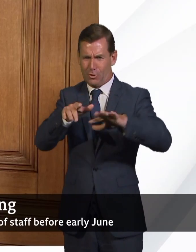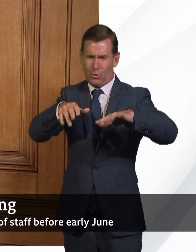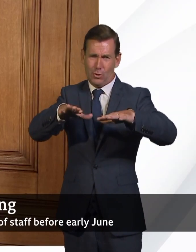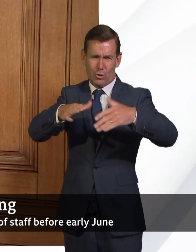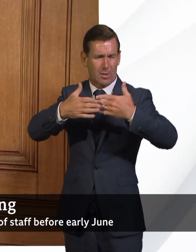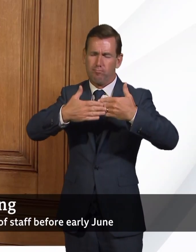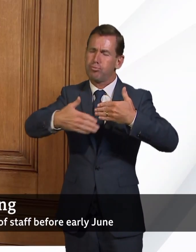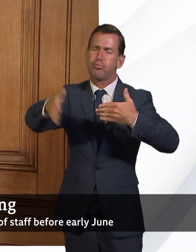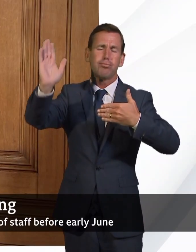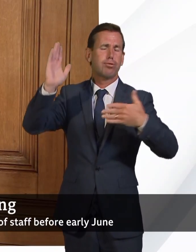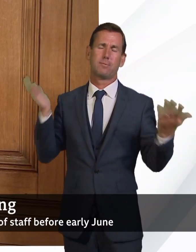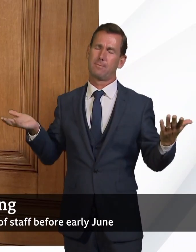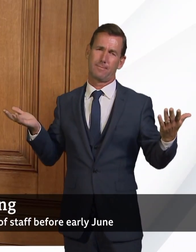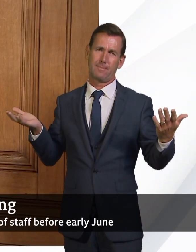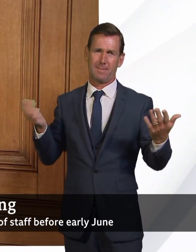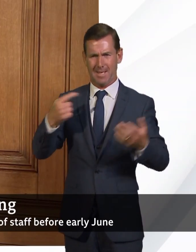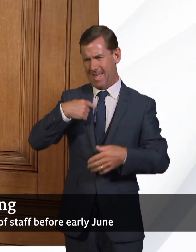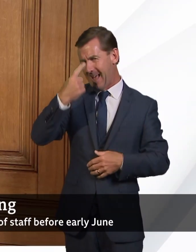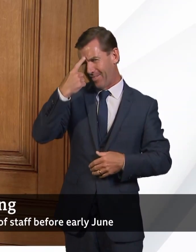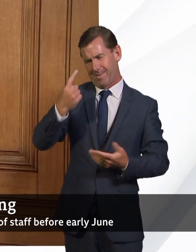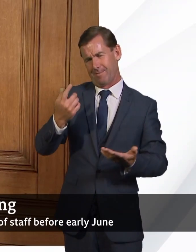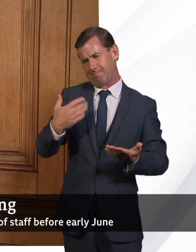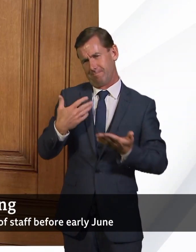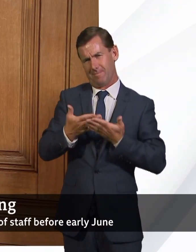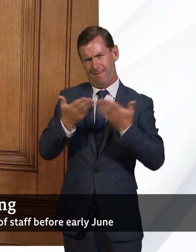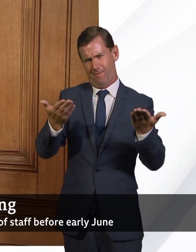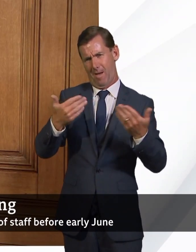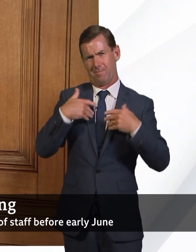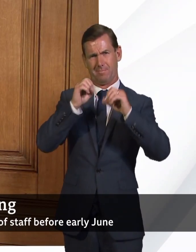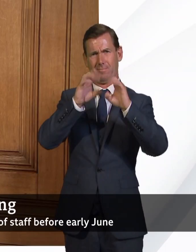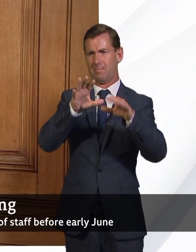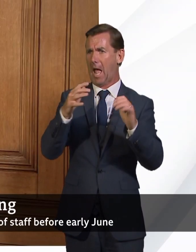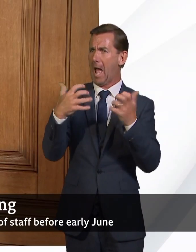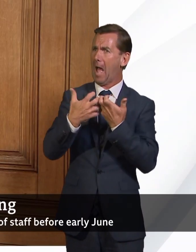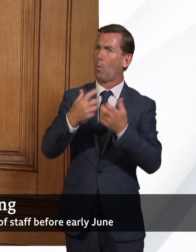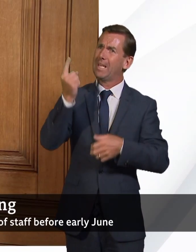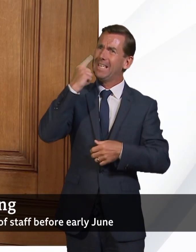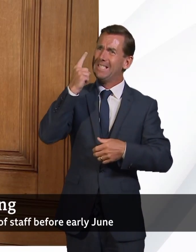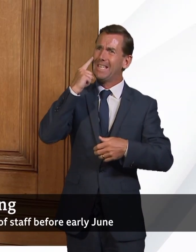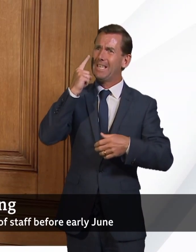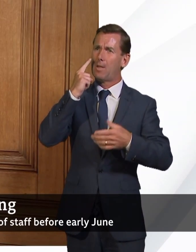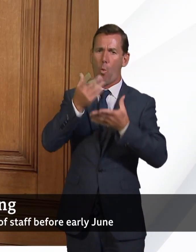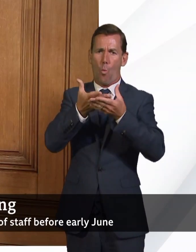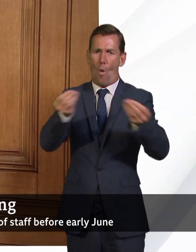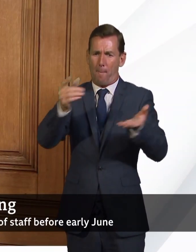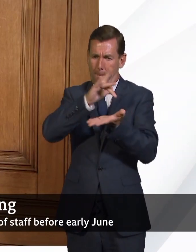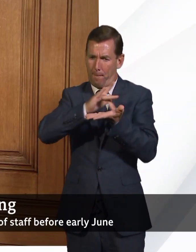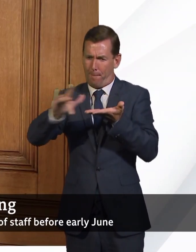think it's fair to say there isn't an immediate, easy outcome to this to get us to level